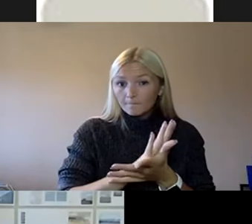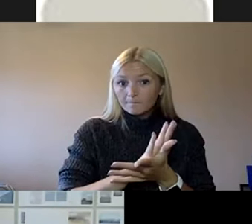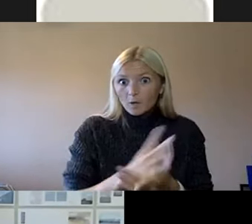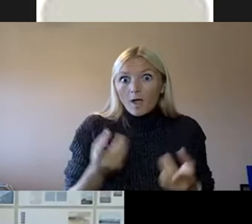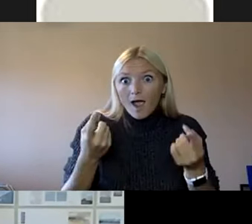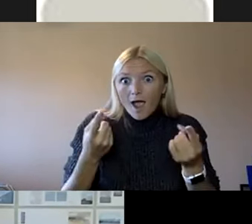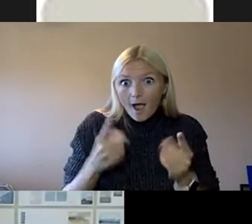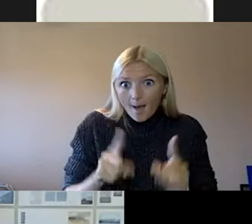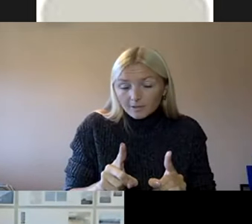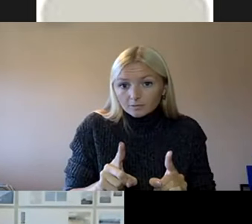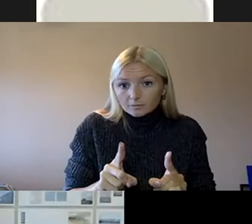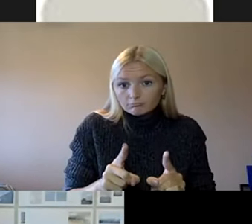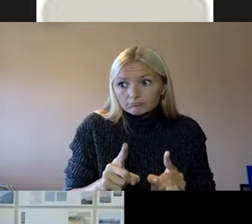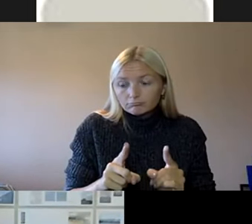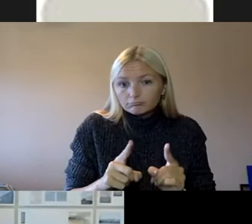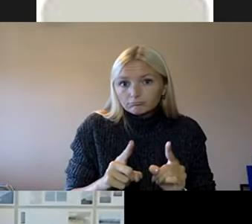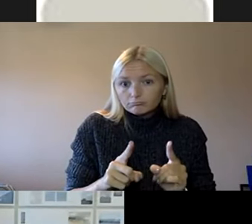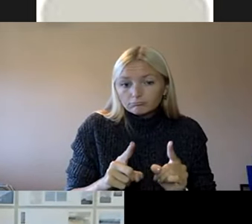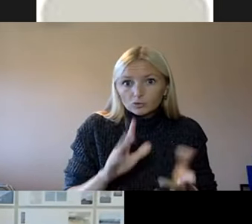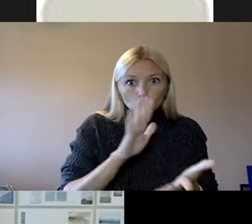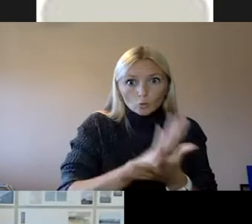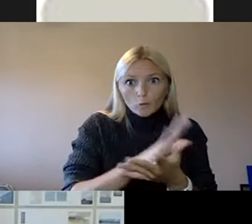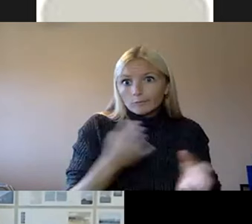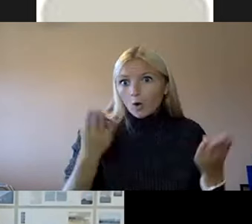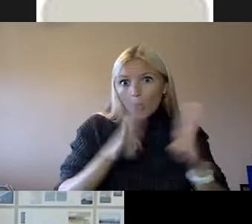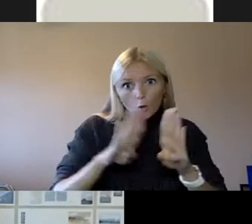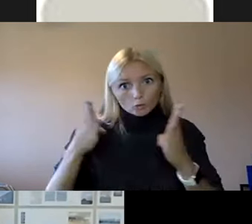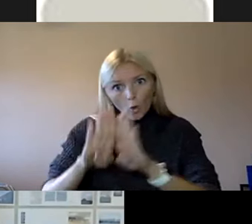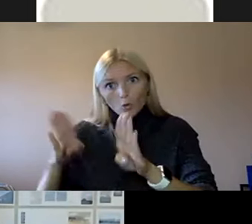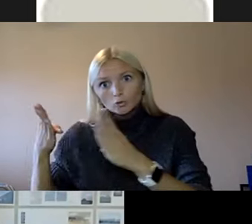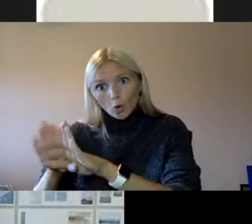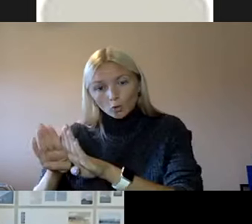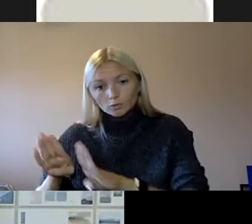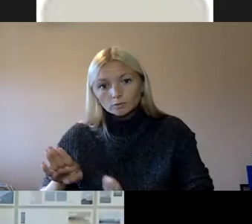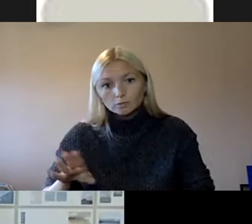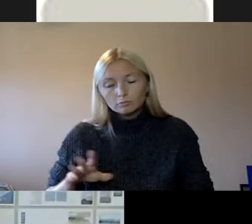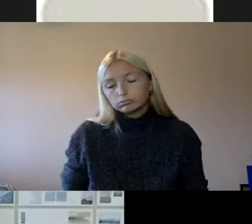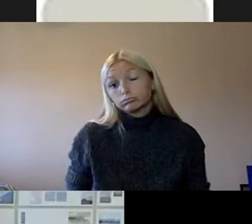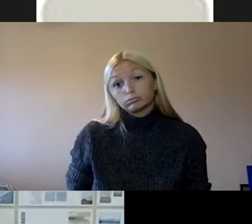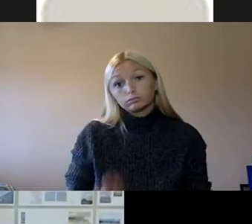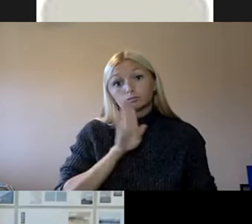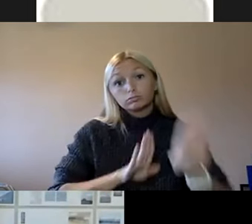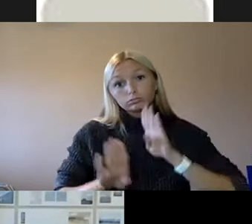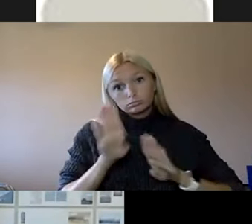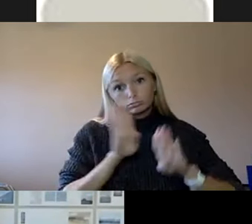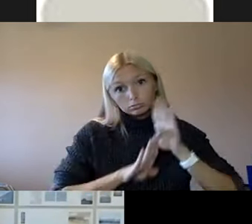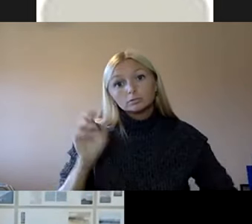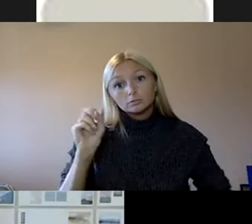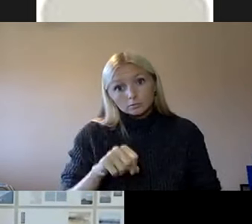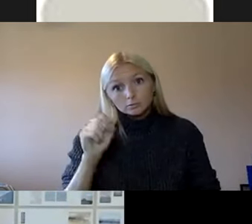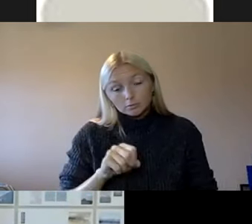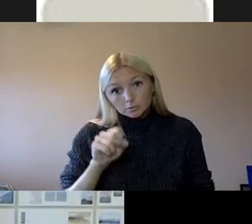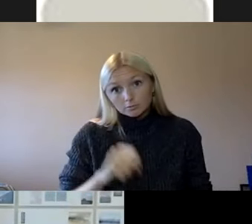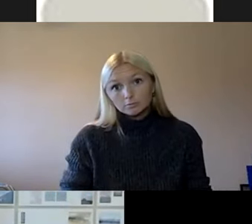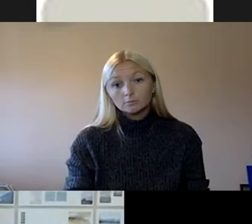is the schools were closed down. That was immensely frustrating. And as a teacher at the